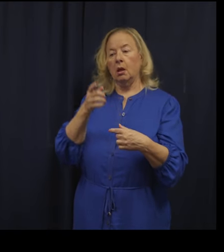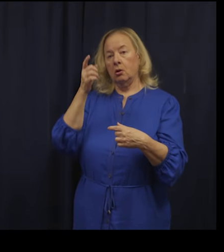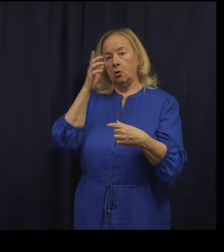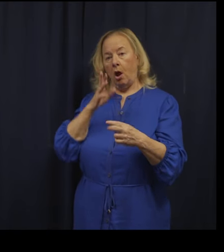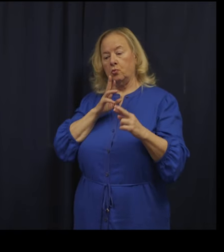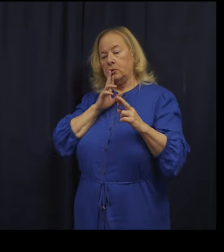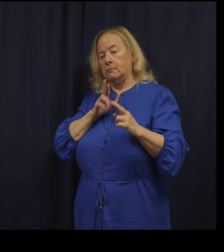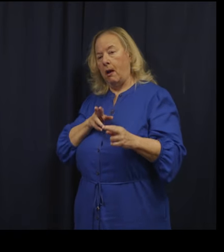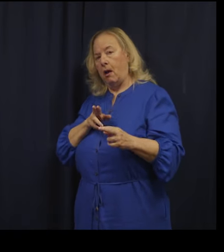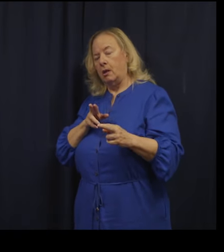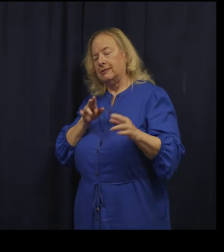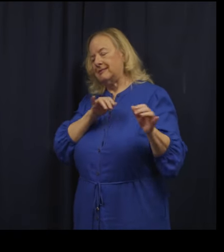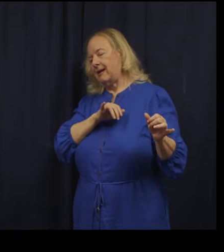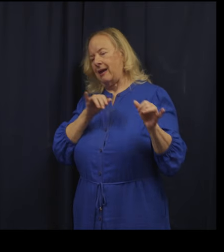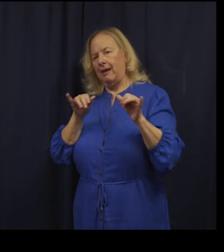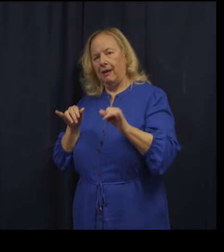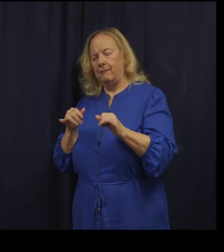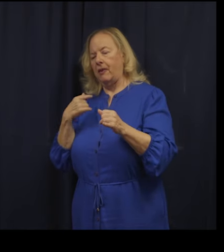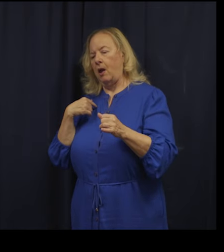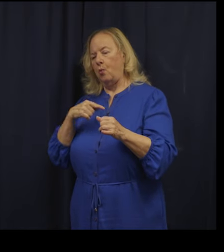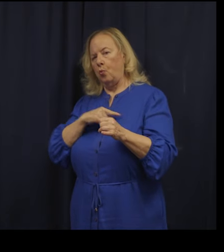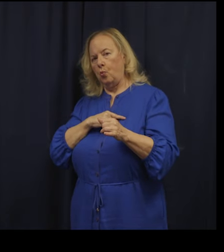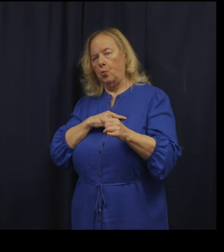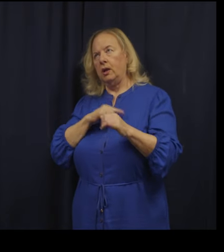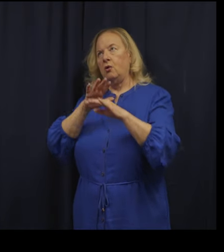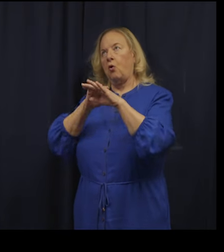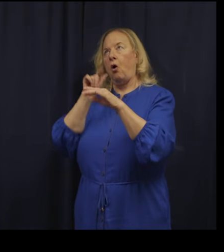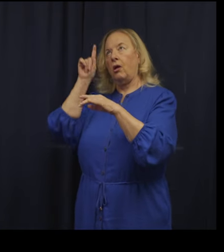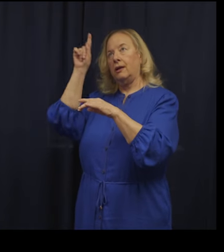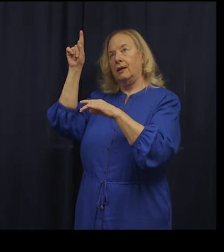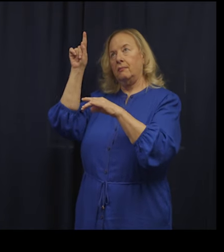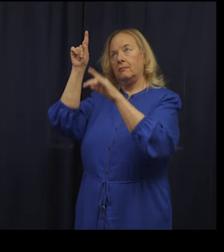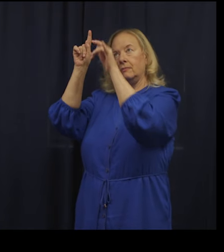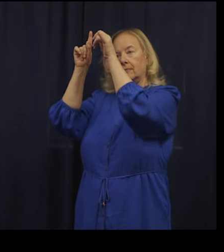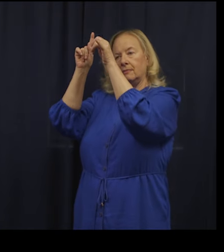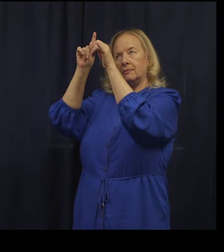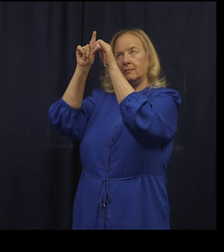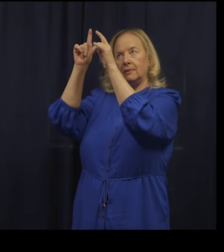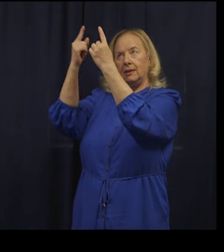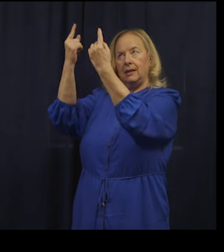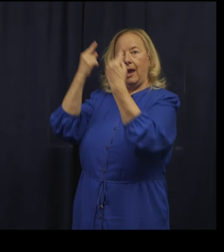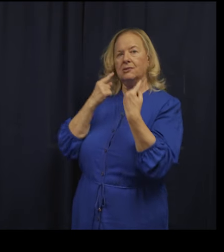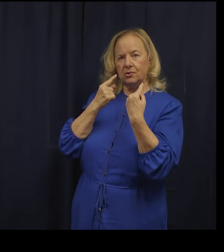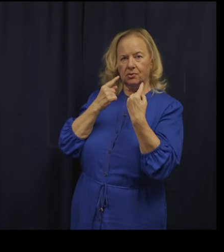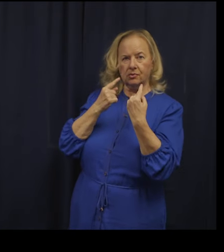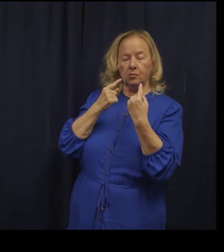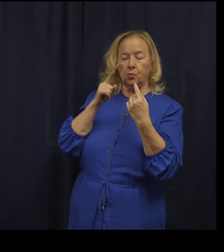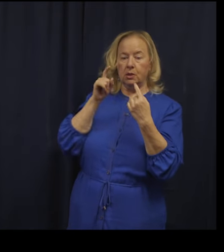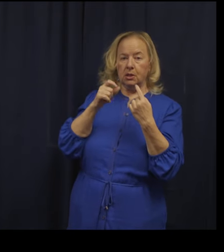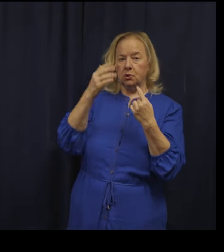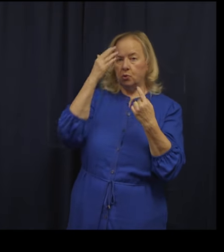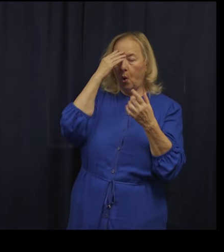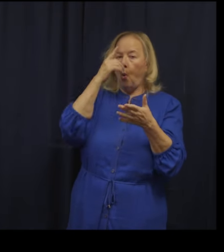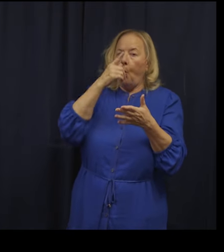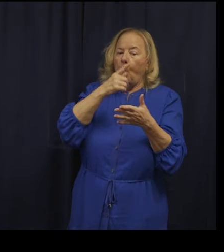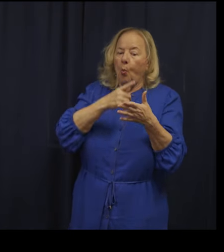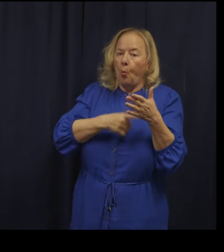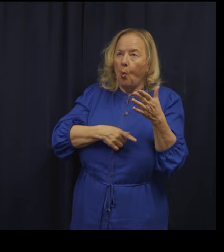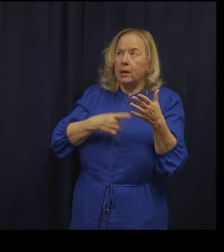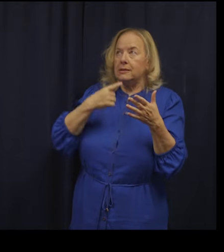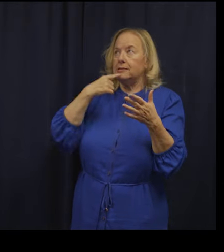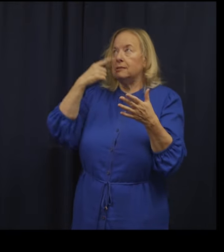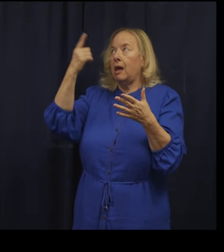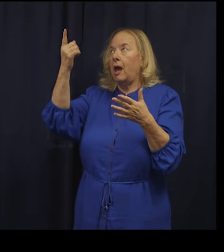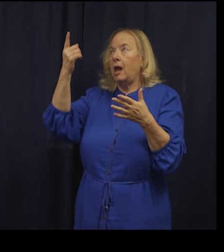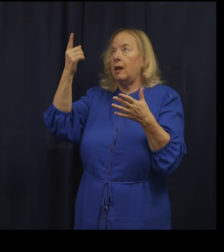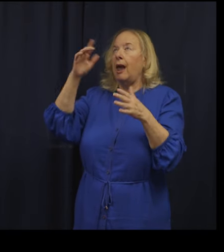God responds to the same degree to which we call upon him. So we not only need to know what to say, but how to